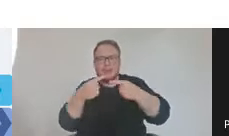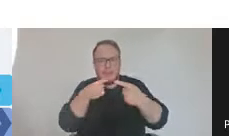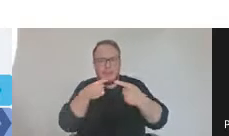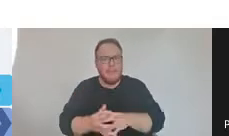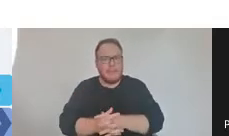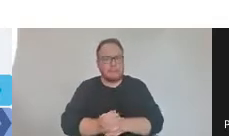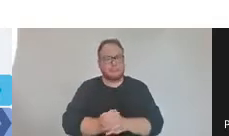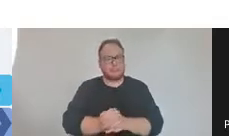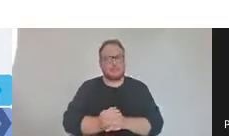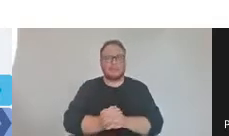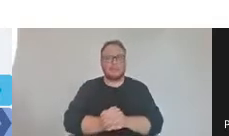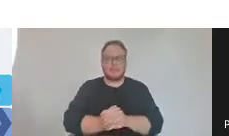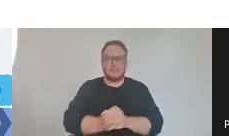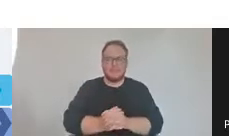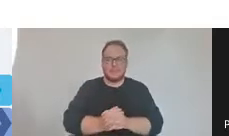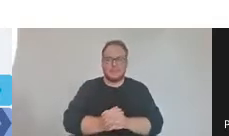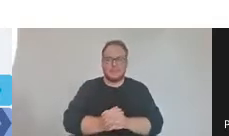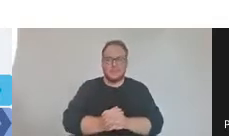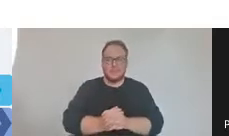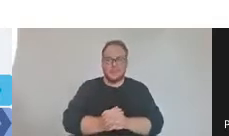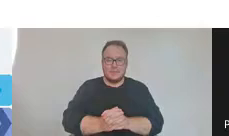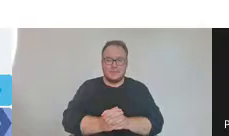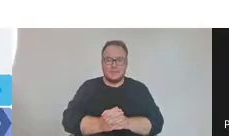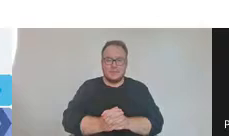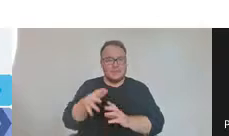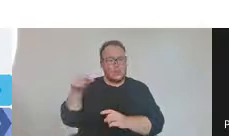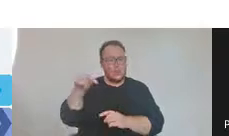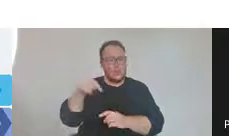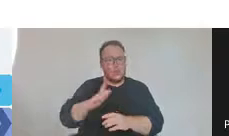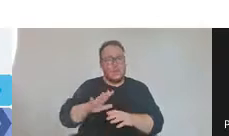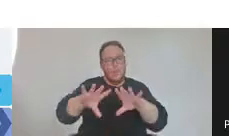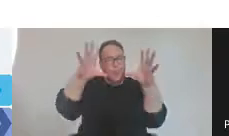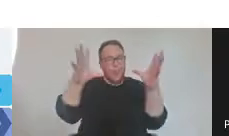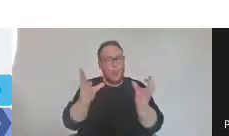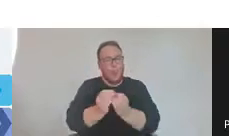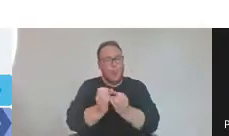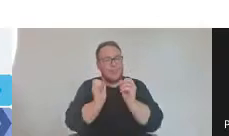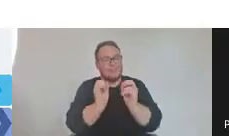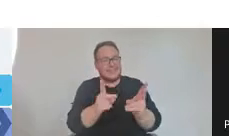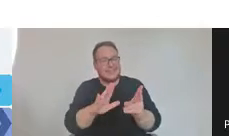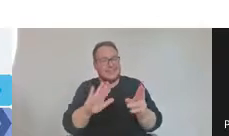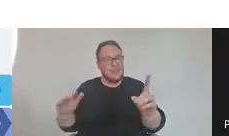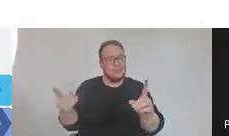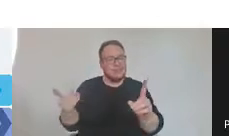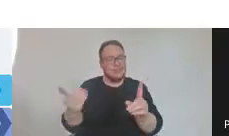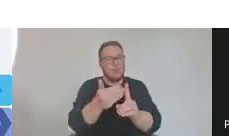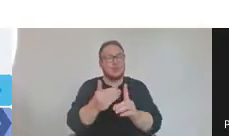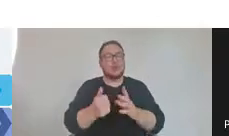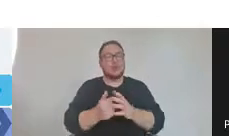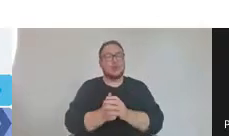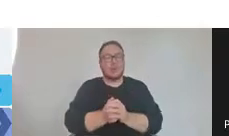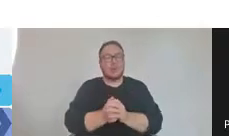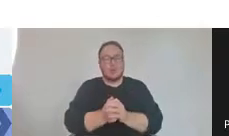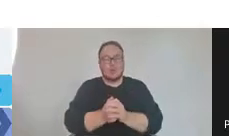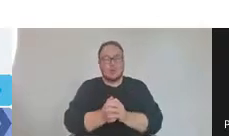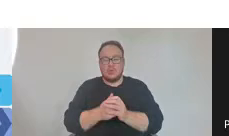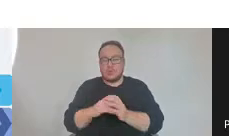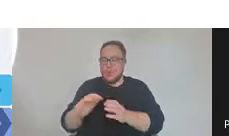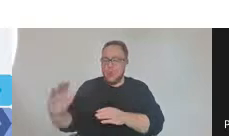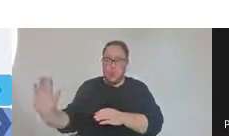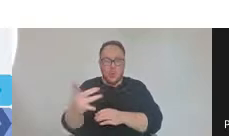First thing to say is that this is a whole system approach. This is the CCG AGM, but all of our partners in